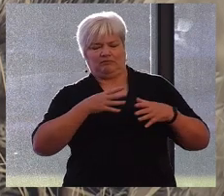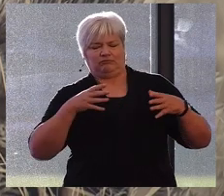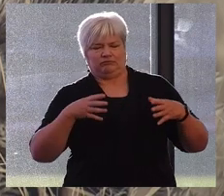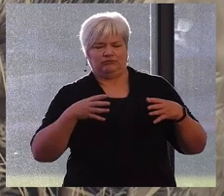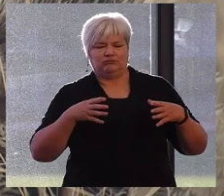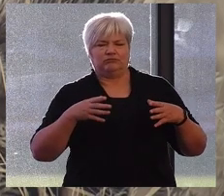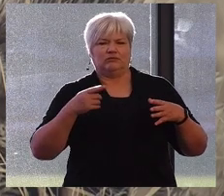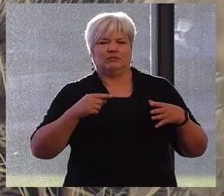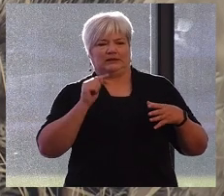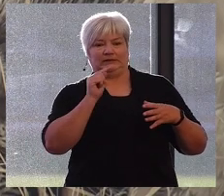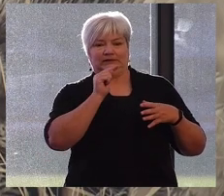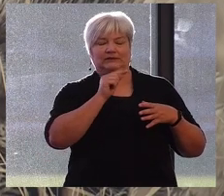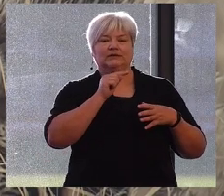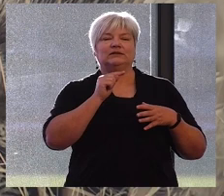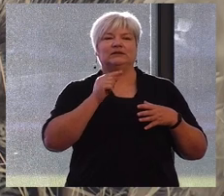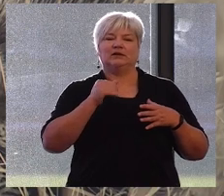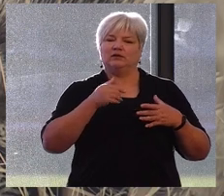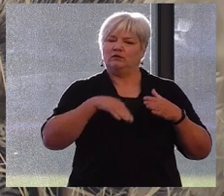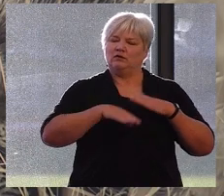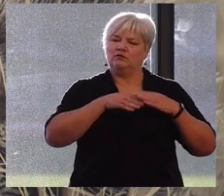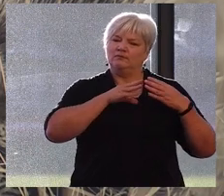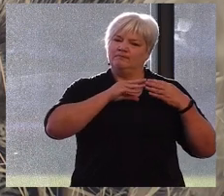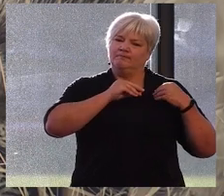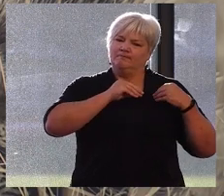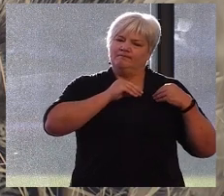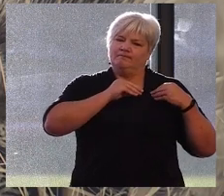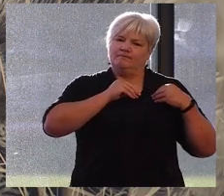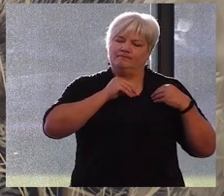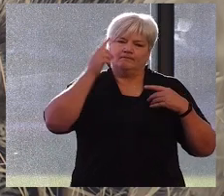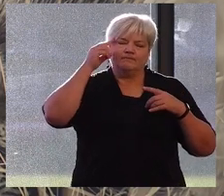she has a real passion in terms of